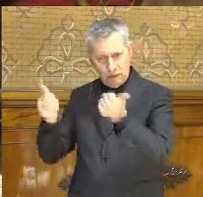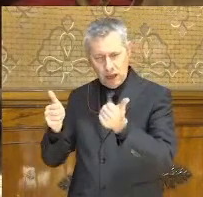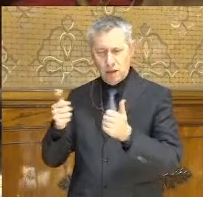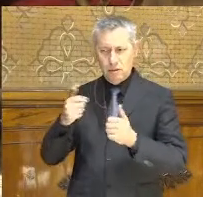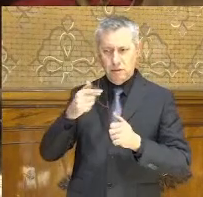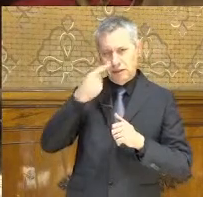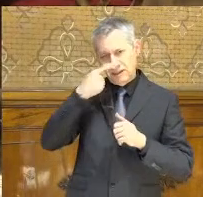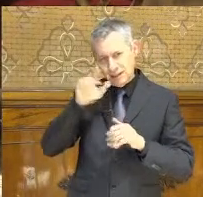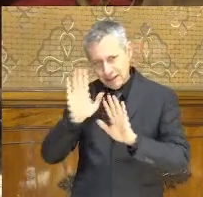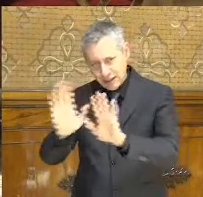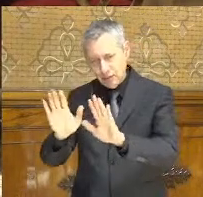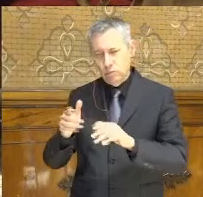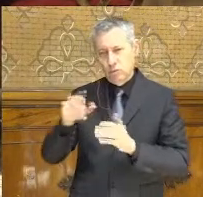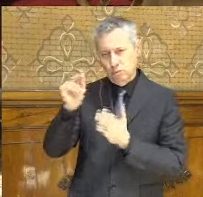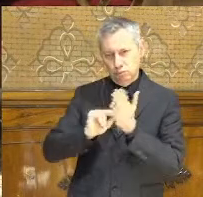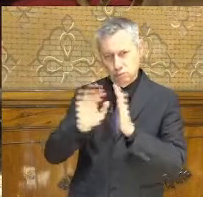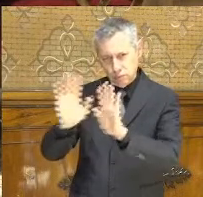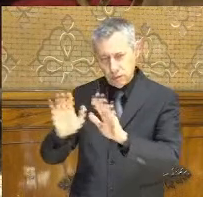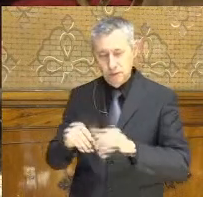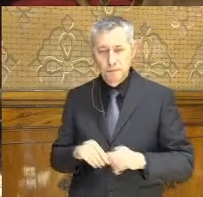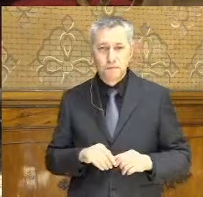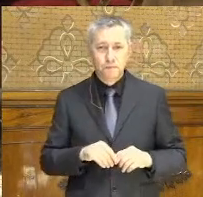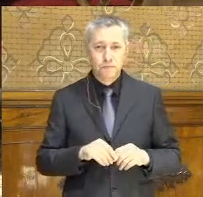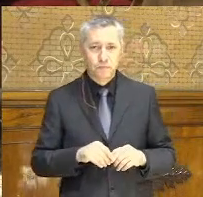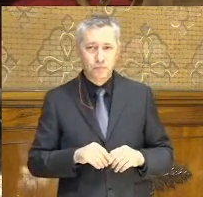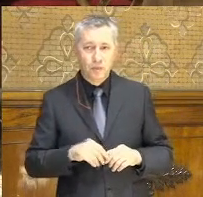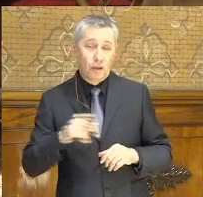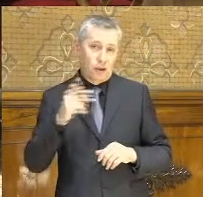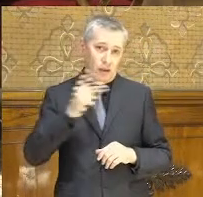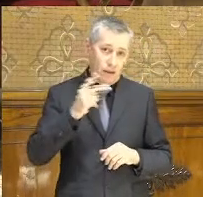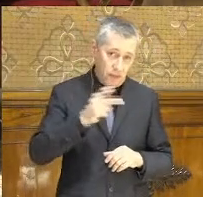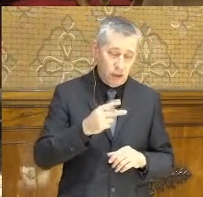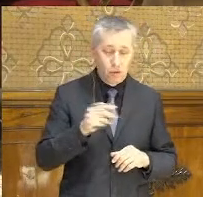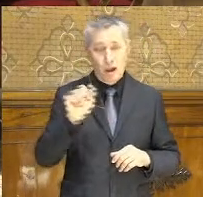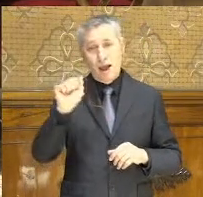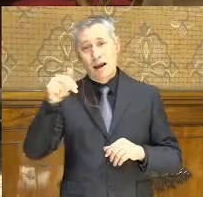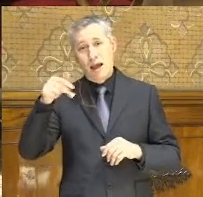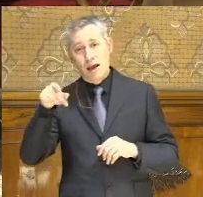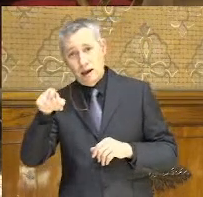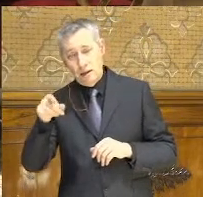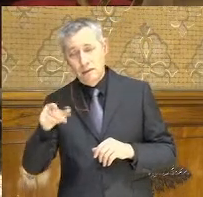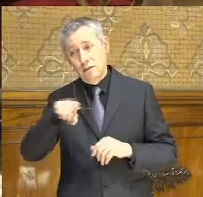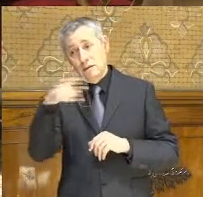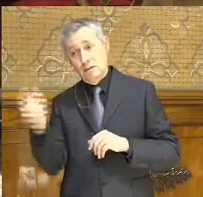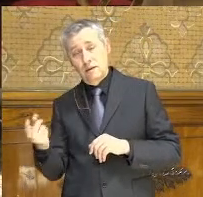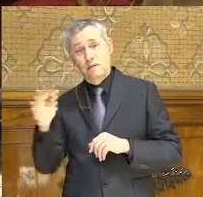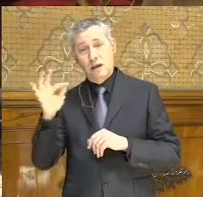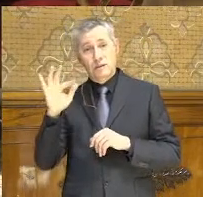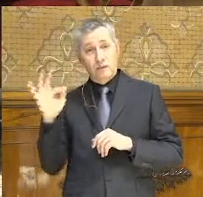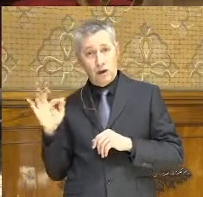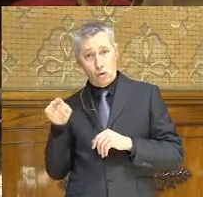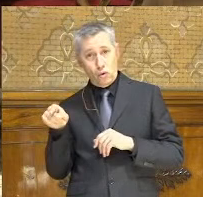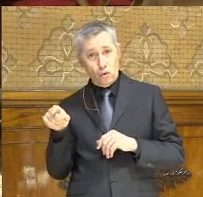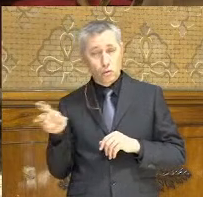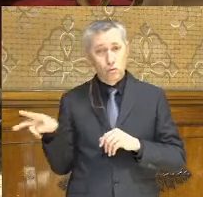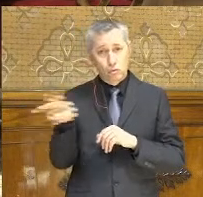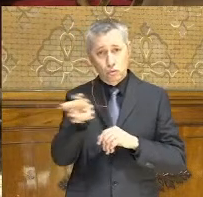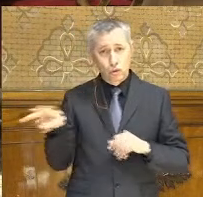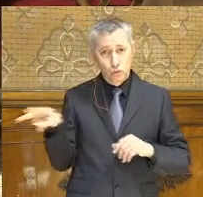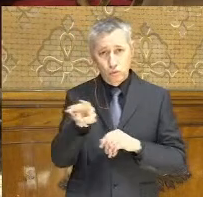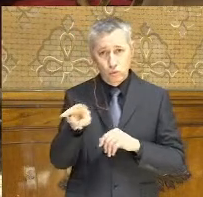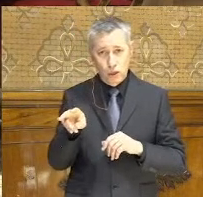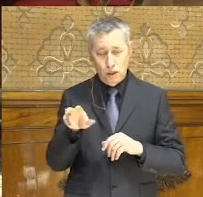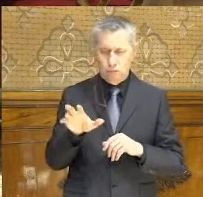because she was very critical of him. And yeah, I don't understand how you can actually put them together when